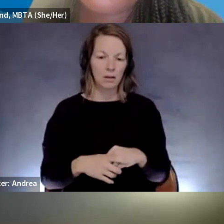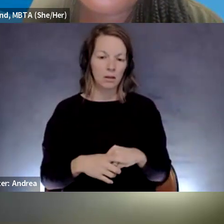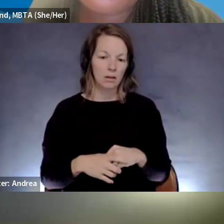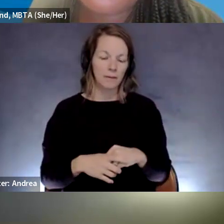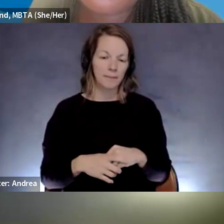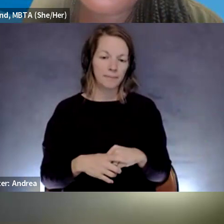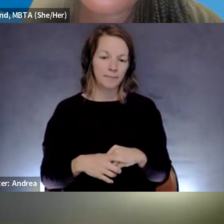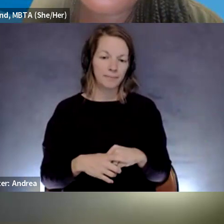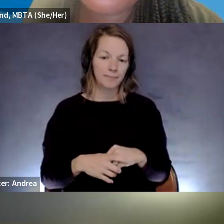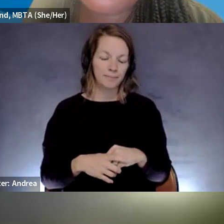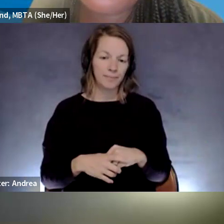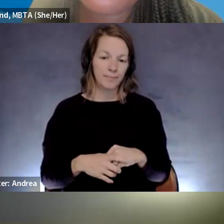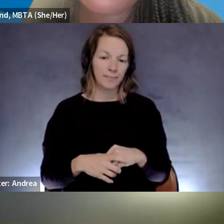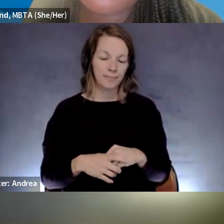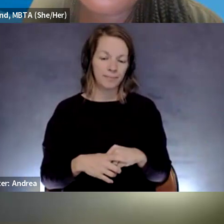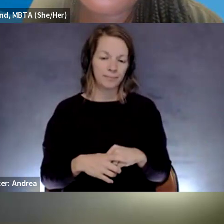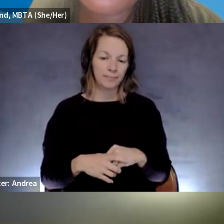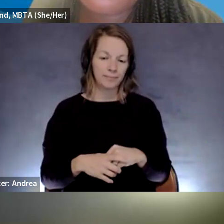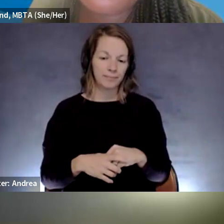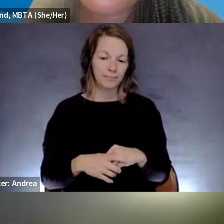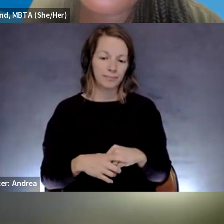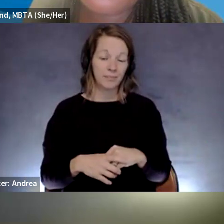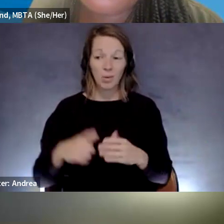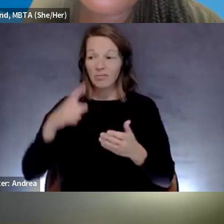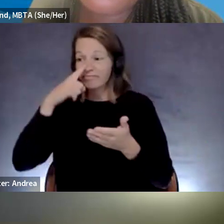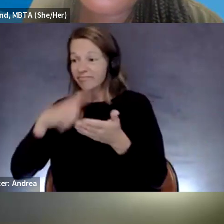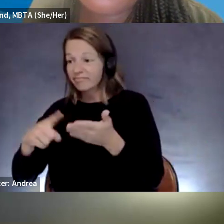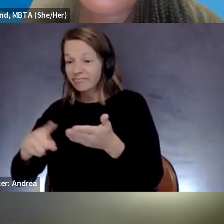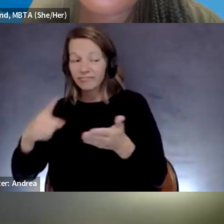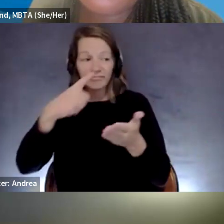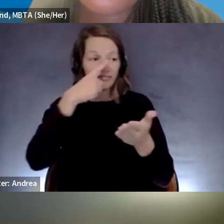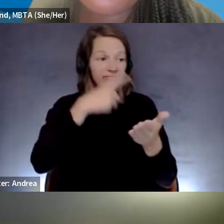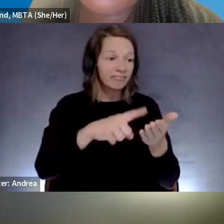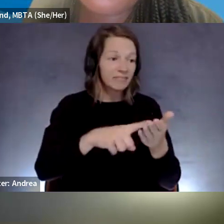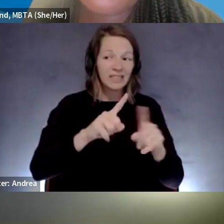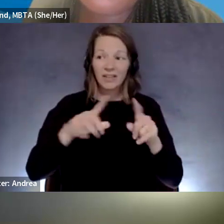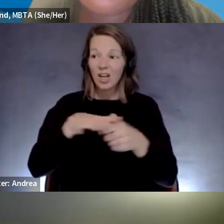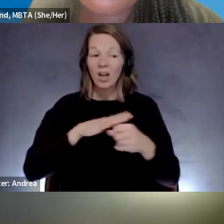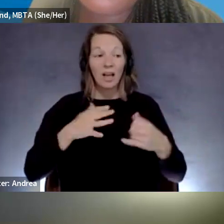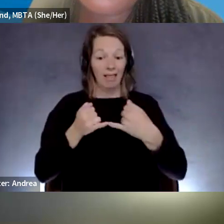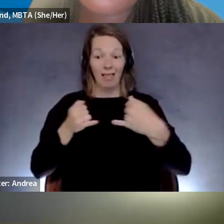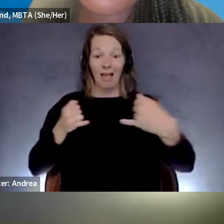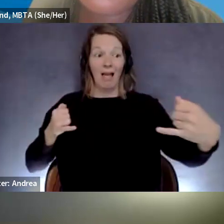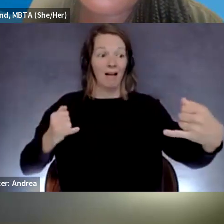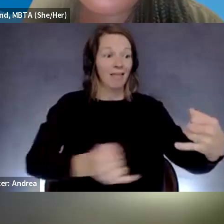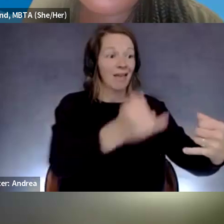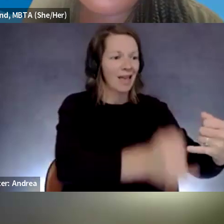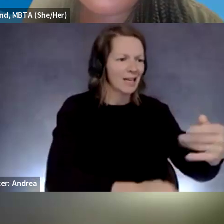We looked at different locations that, you know, towards the end of the line that just wouldn't work for us